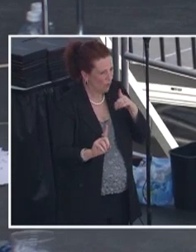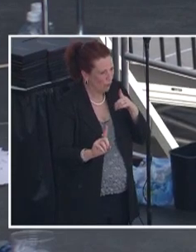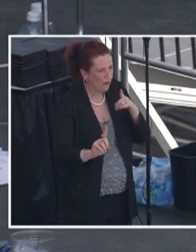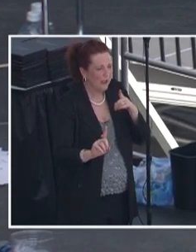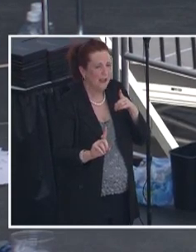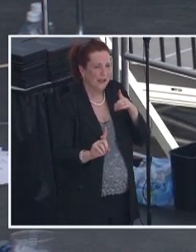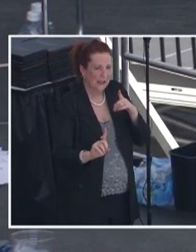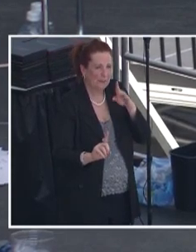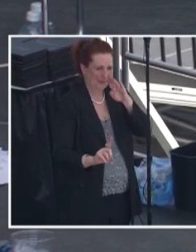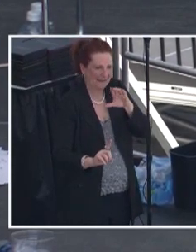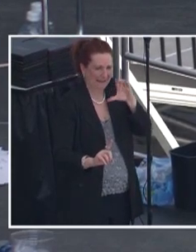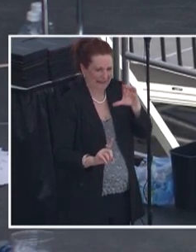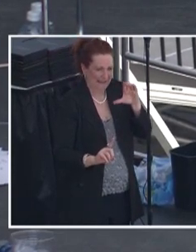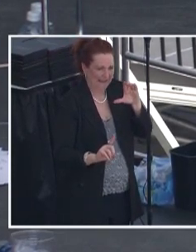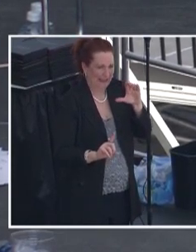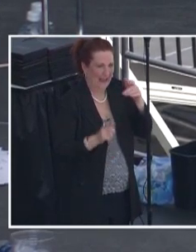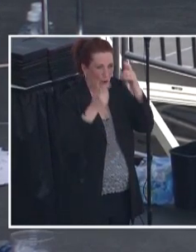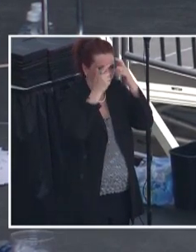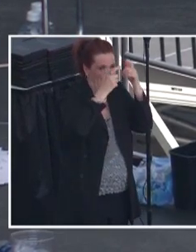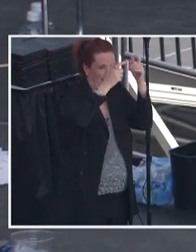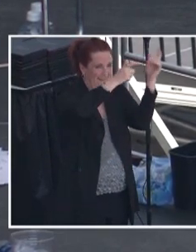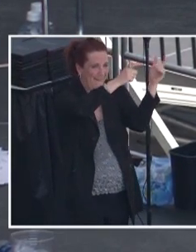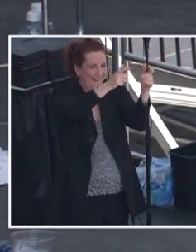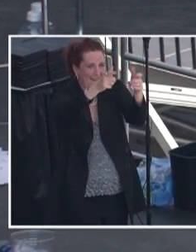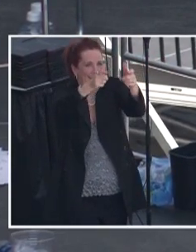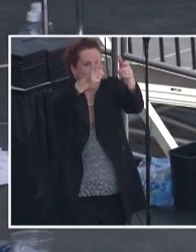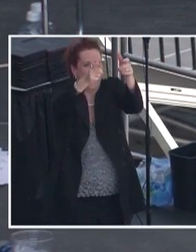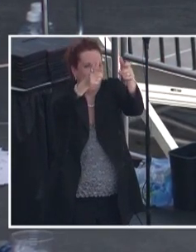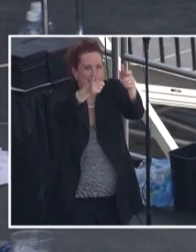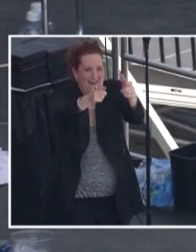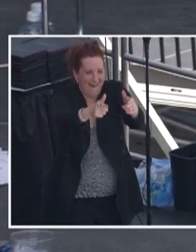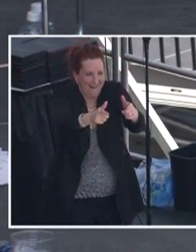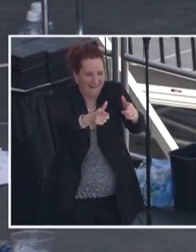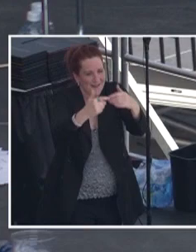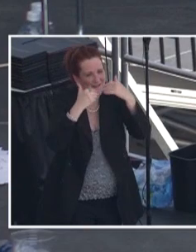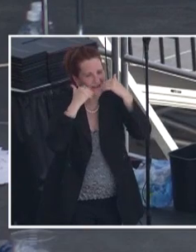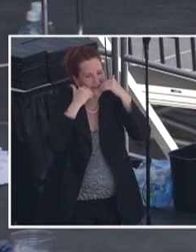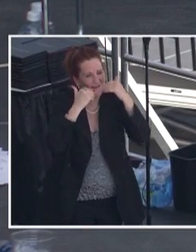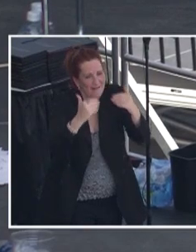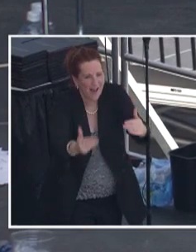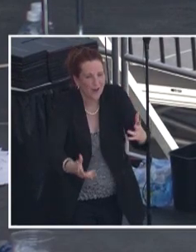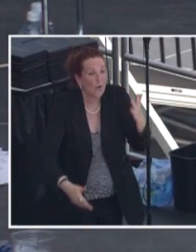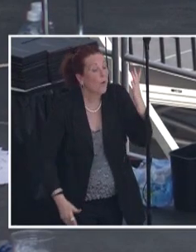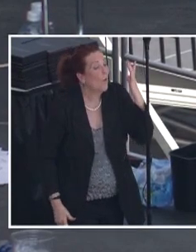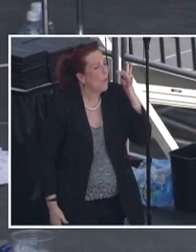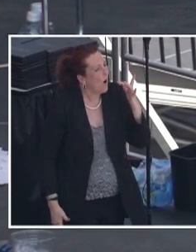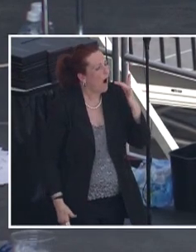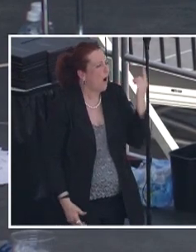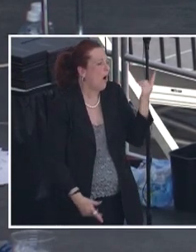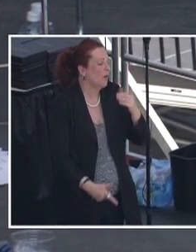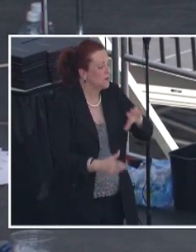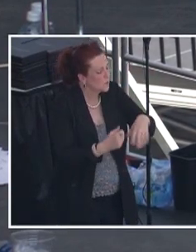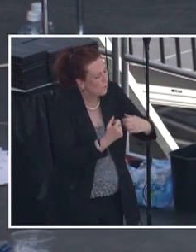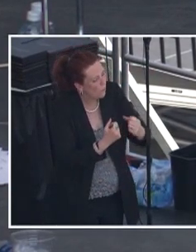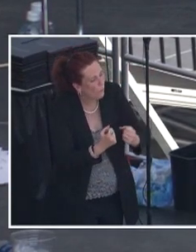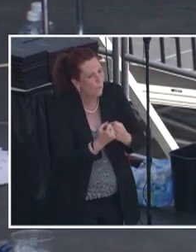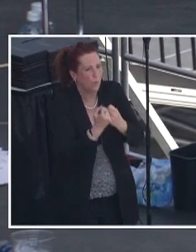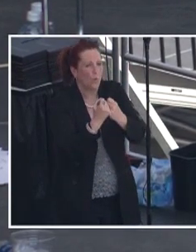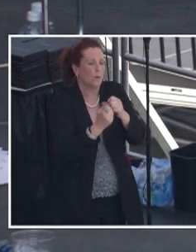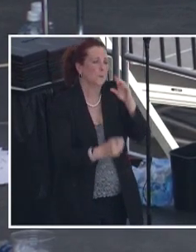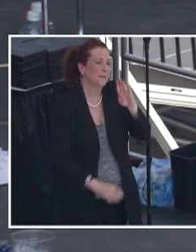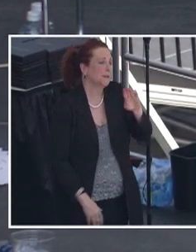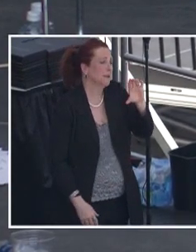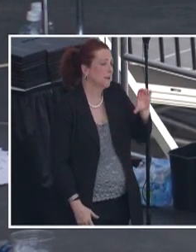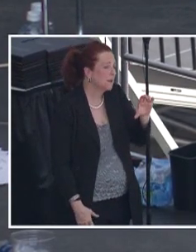crown and taken every opportunity to support the institution,